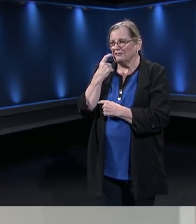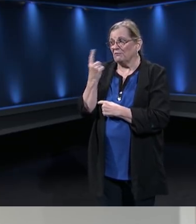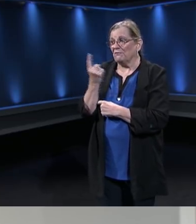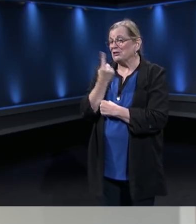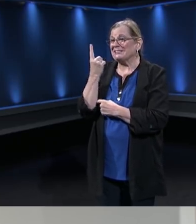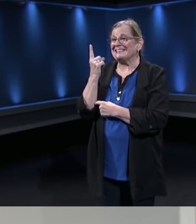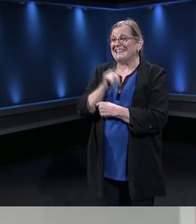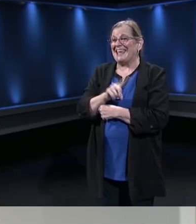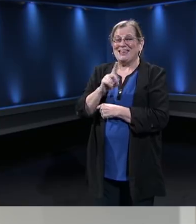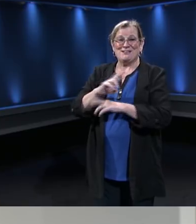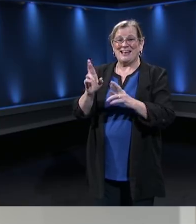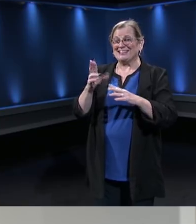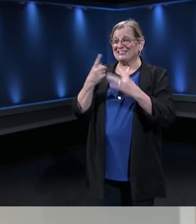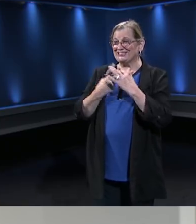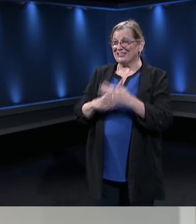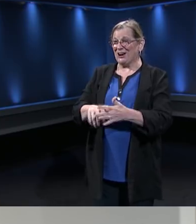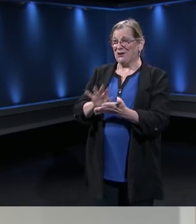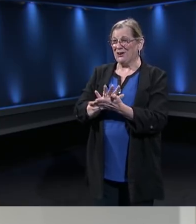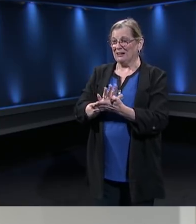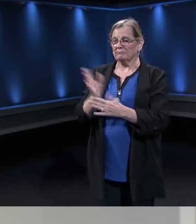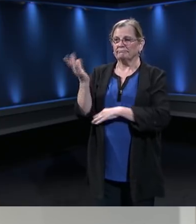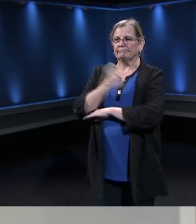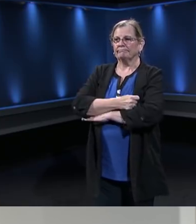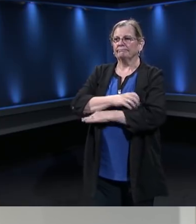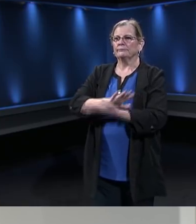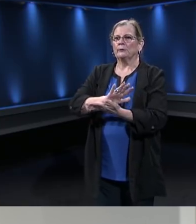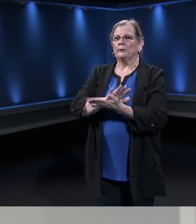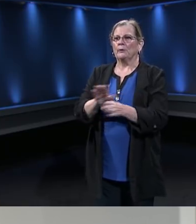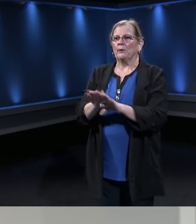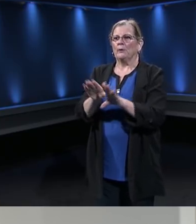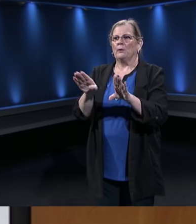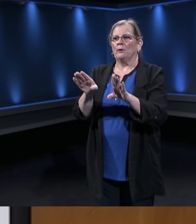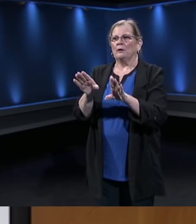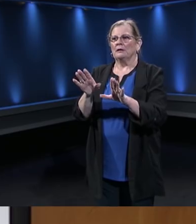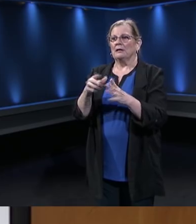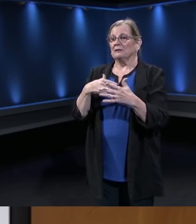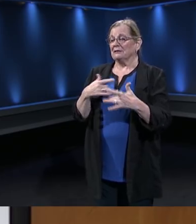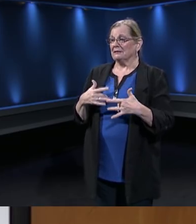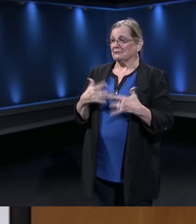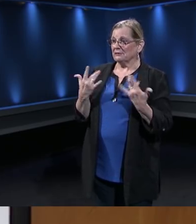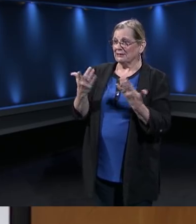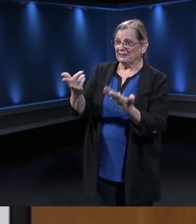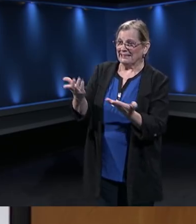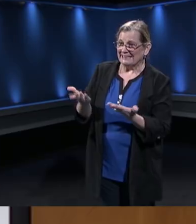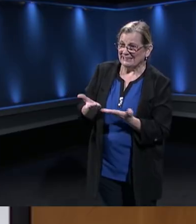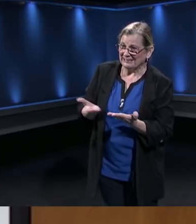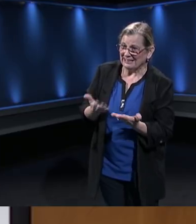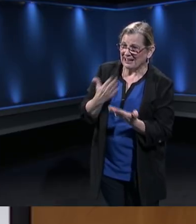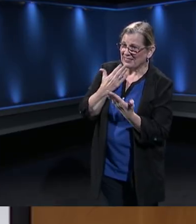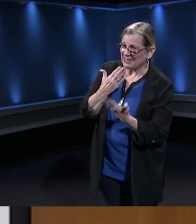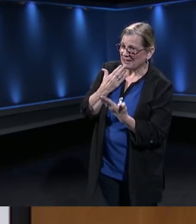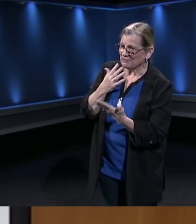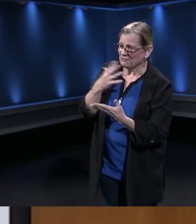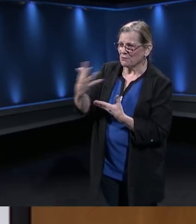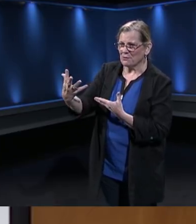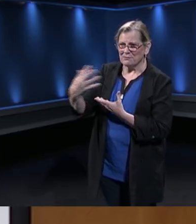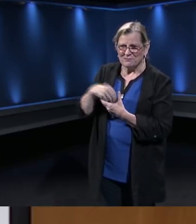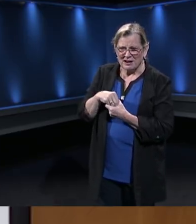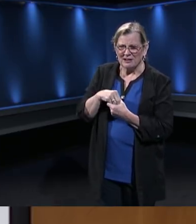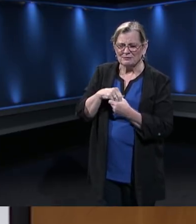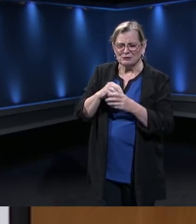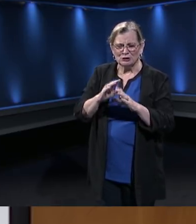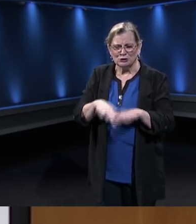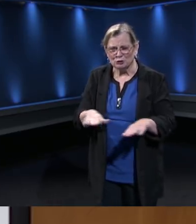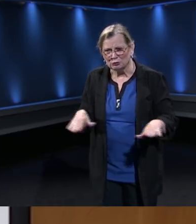March. We're delighted, Bethany, to have you here. I know you have a passion for kids and engaging in relationships with them. Let's talk a little